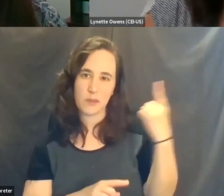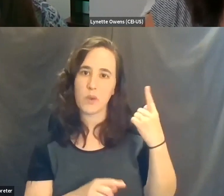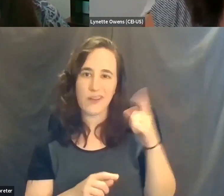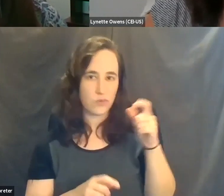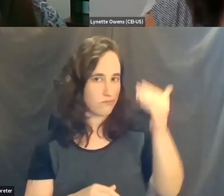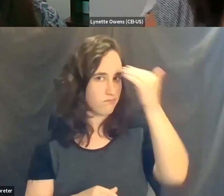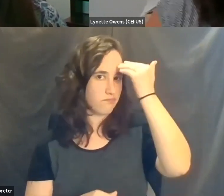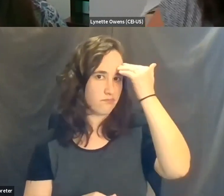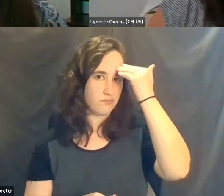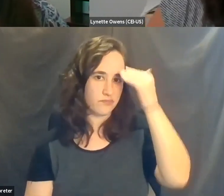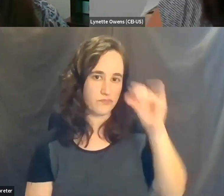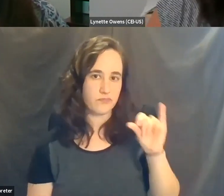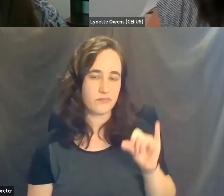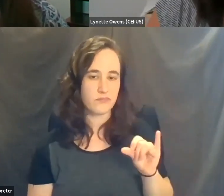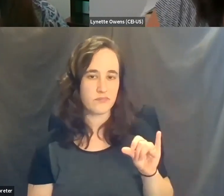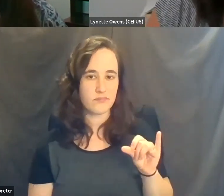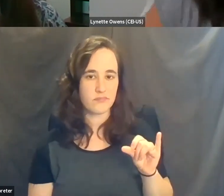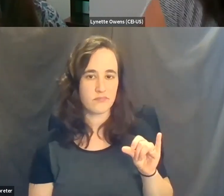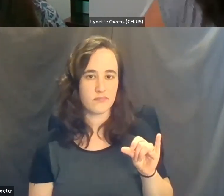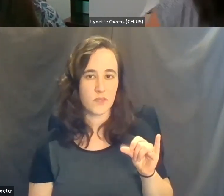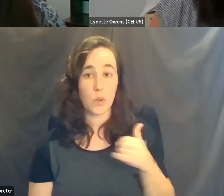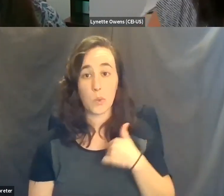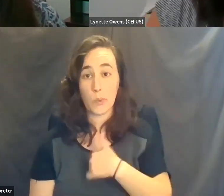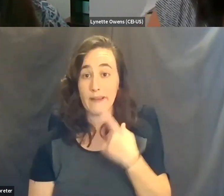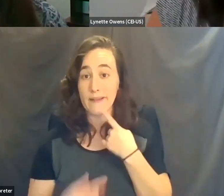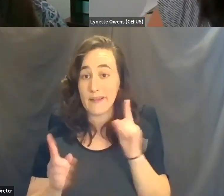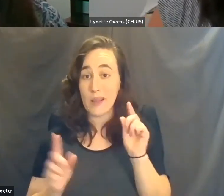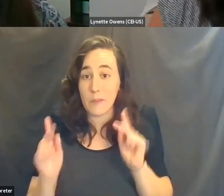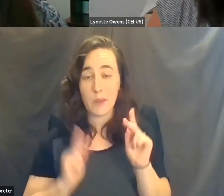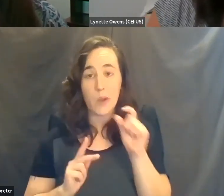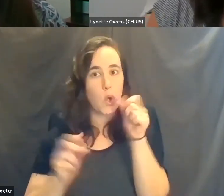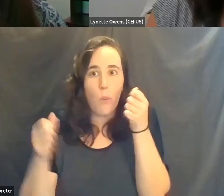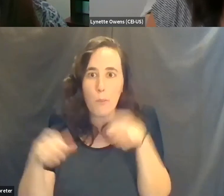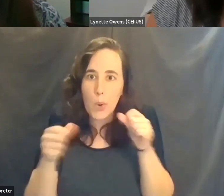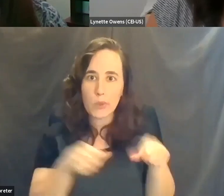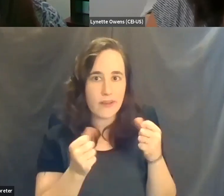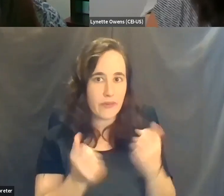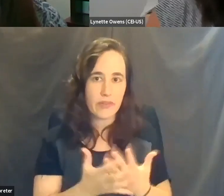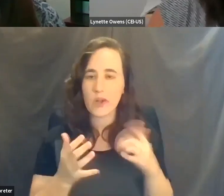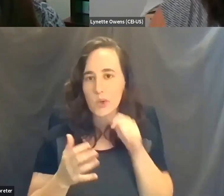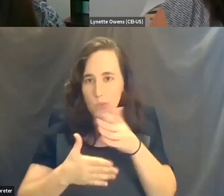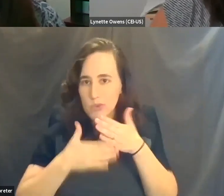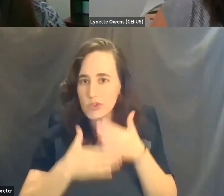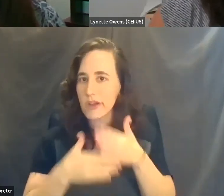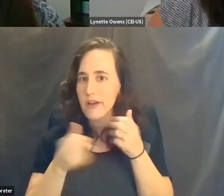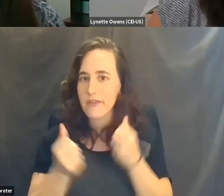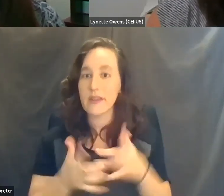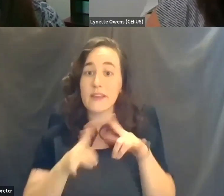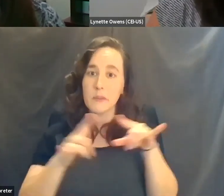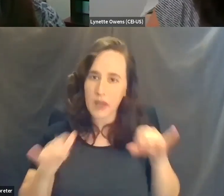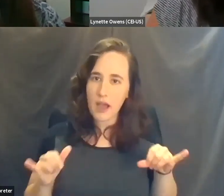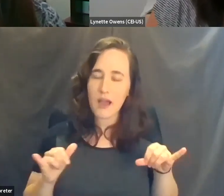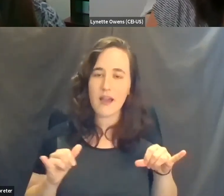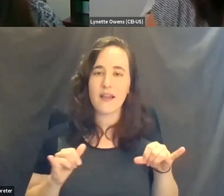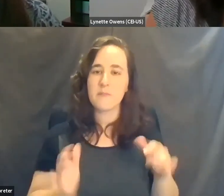when we're telling them not to post everything and don't share everything. And then we're telling them, demanding the cameras be on.